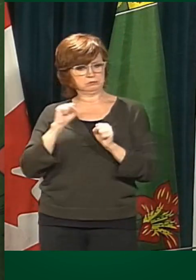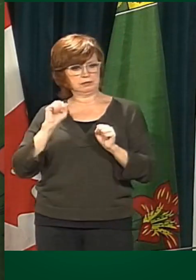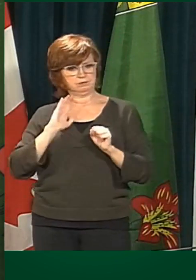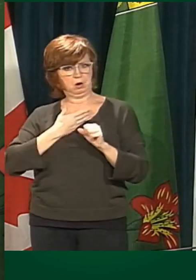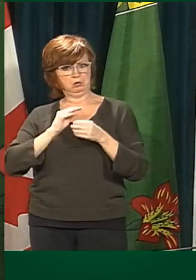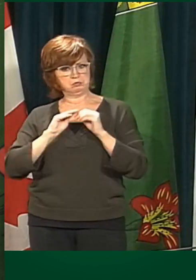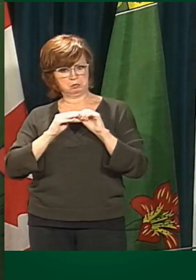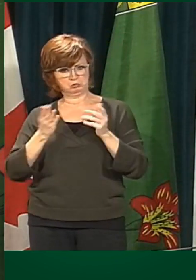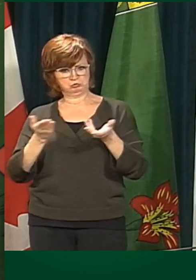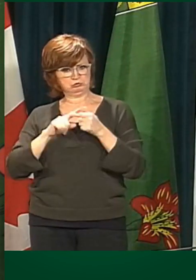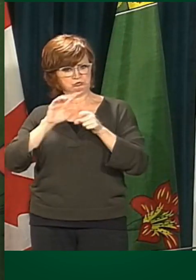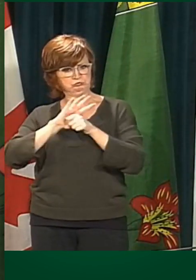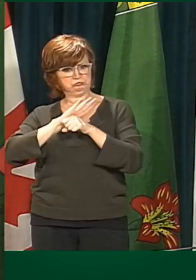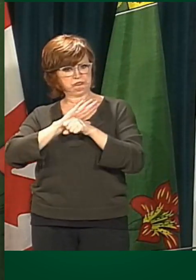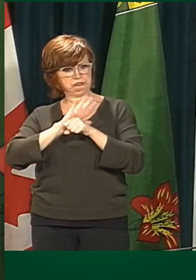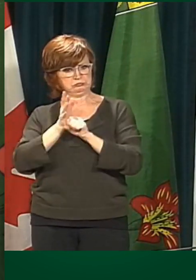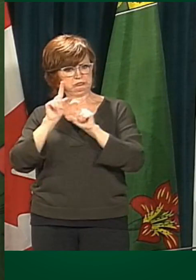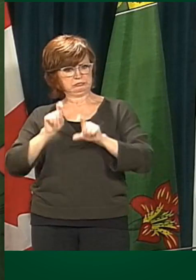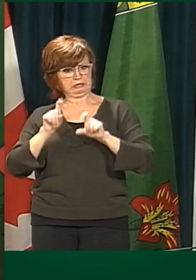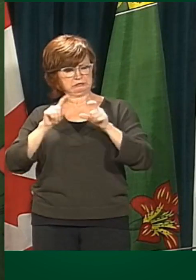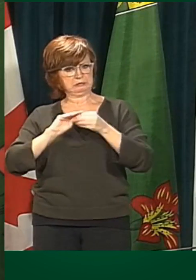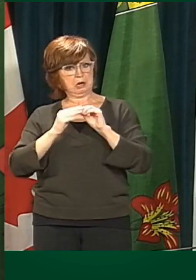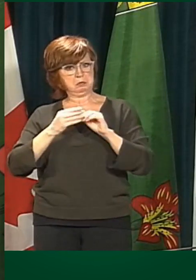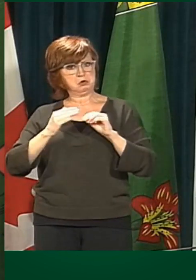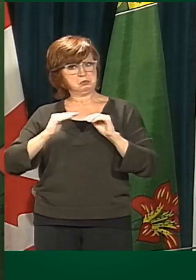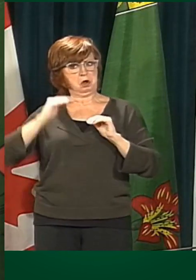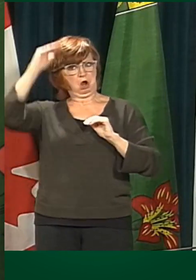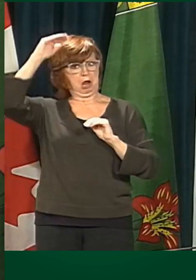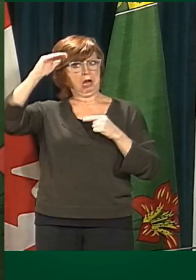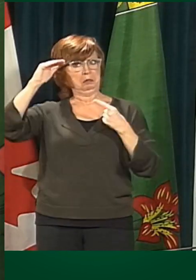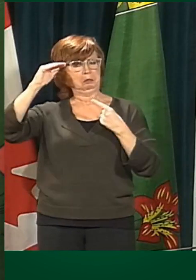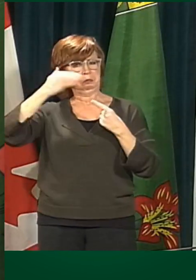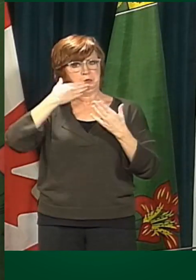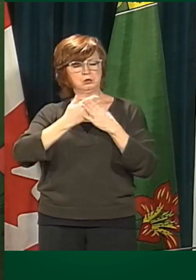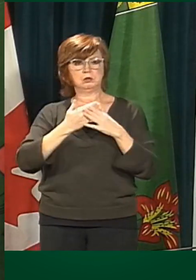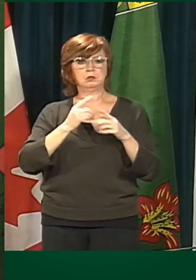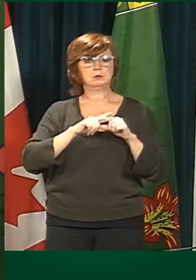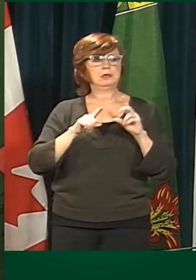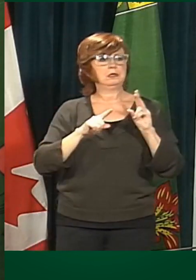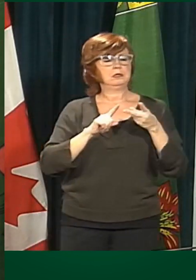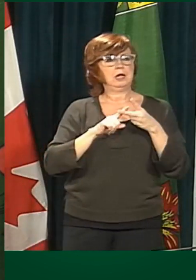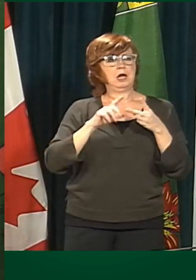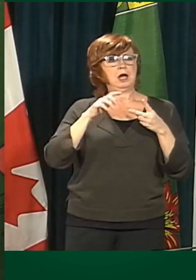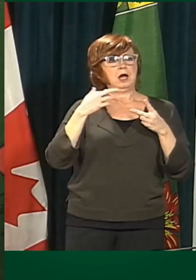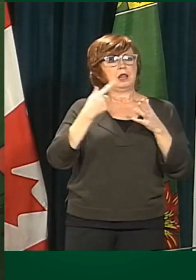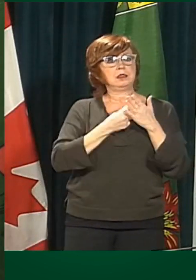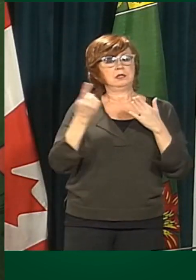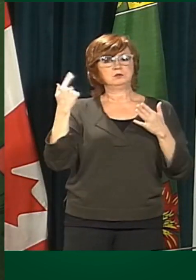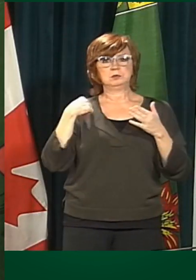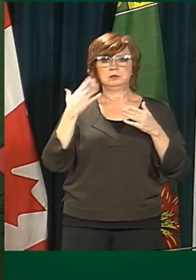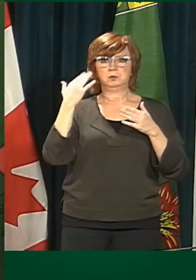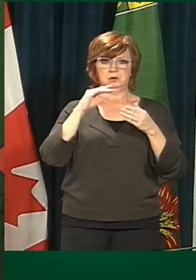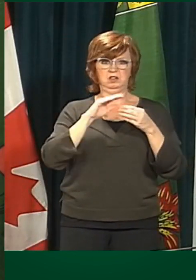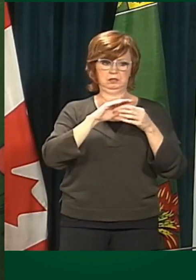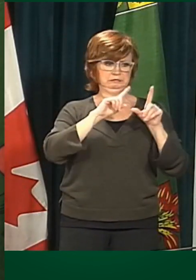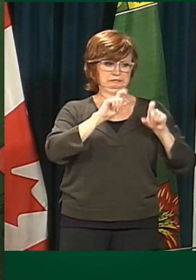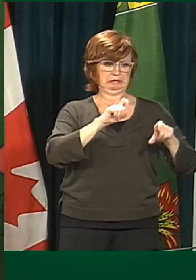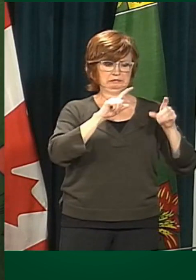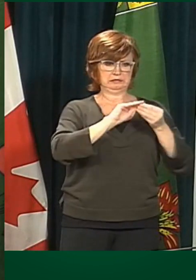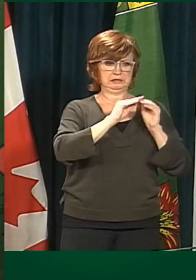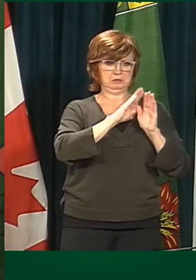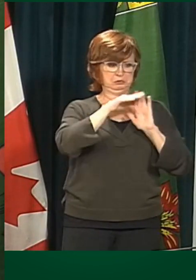that, like we discussed last week also, there's a couple of reasons why we think the testing numbers may have gone down. One is, of course,